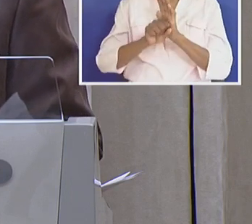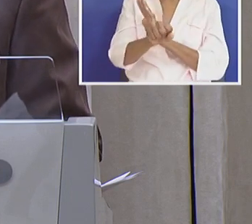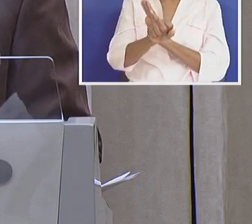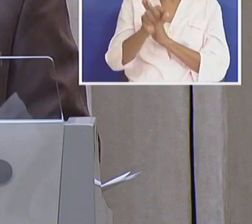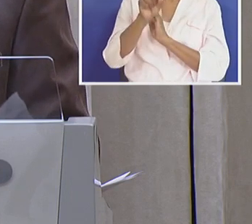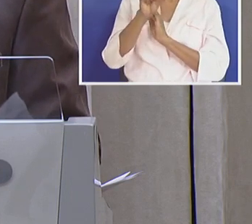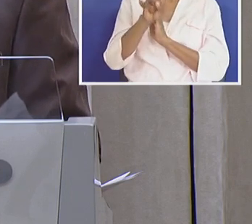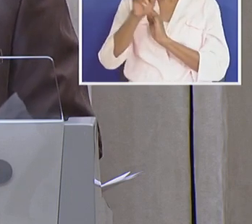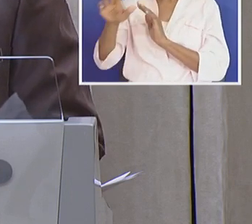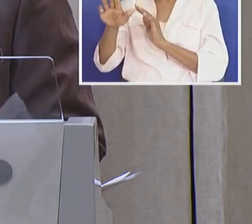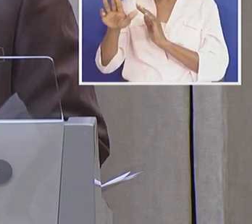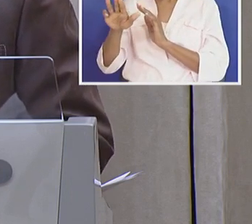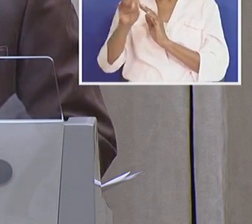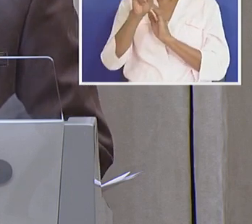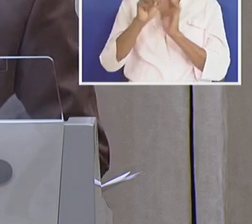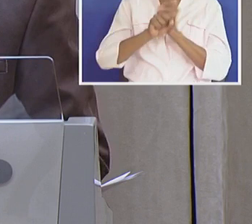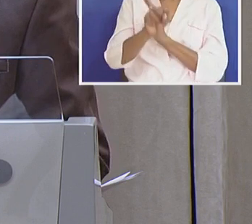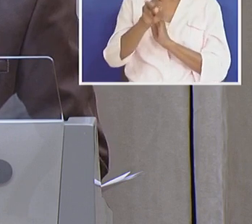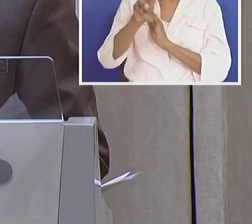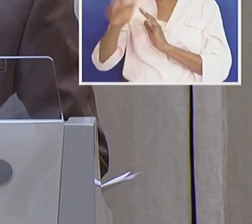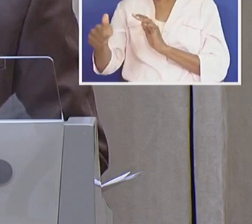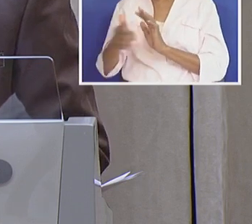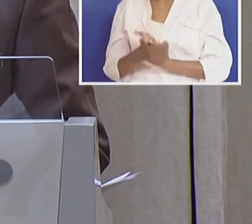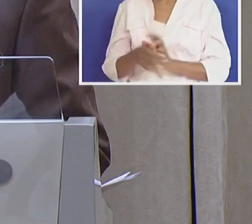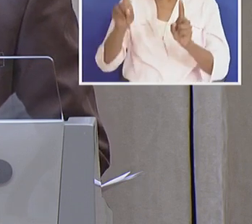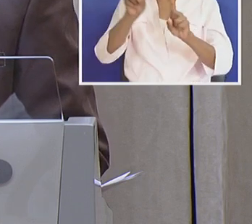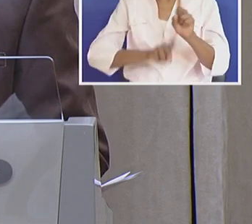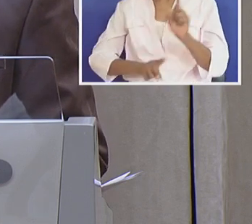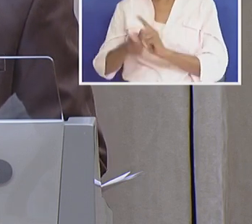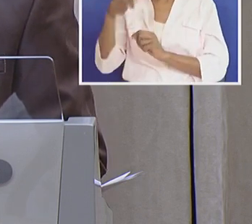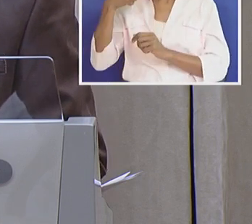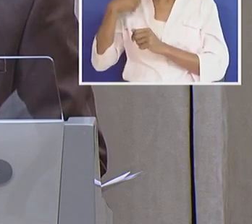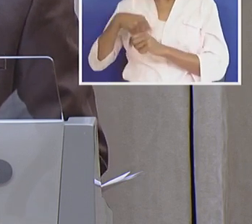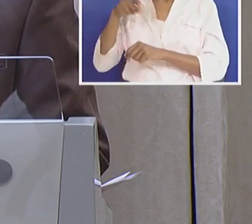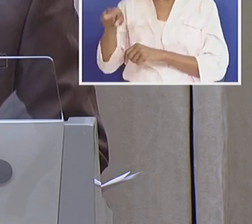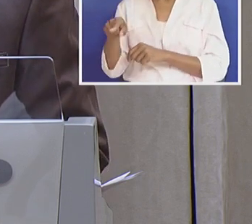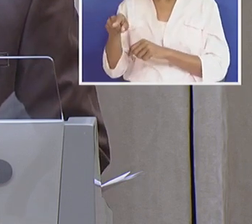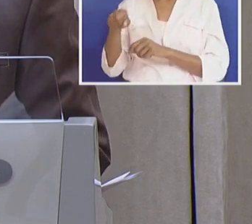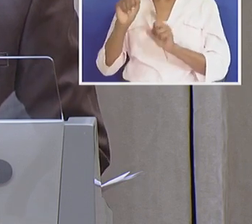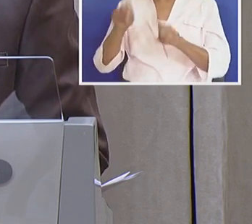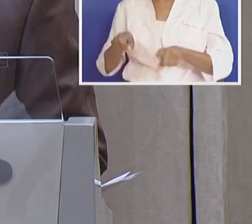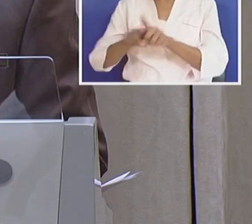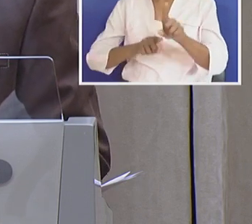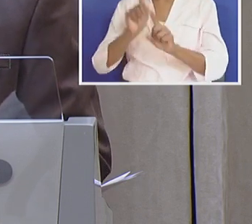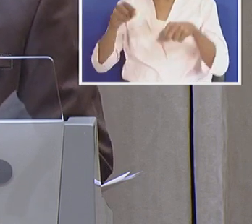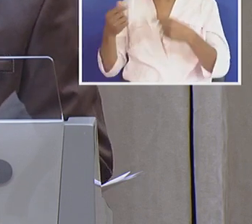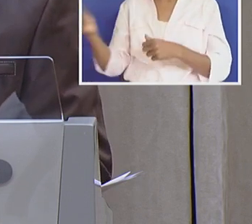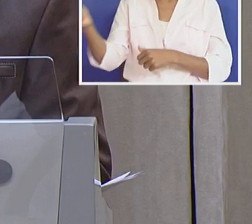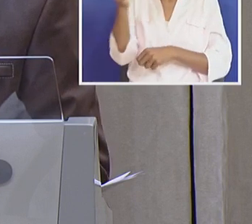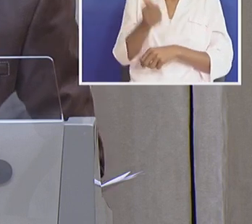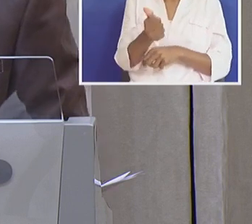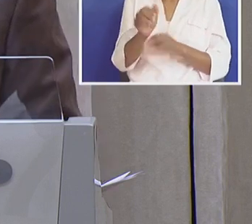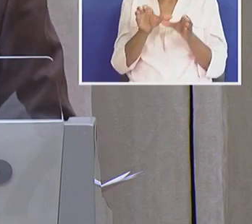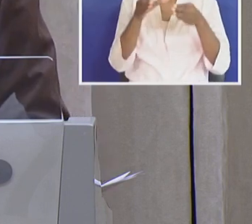Section 36 of the Structures Act. Failure by Nquthu Municipal Council to elect the Executive Committee as provided for in terms